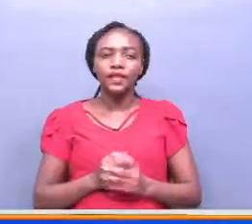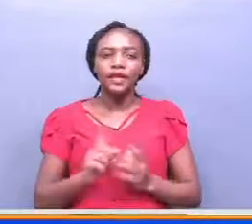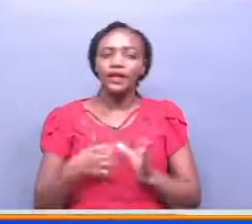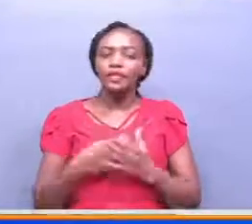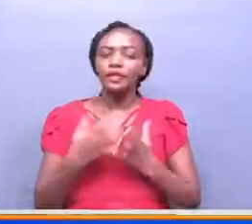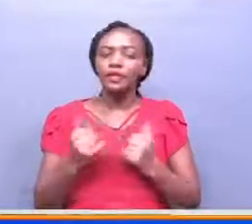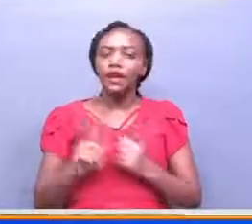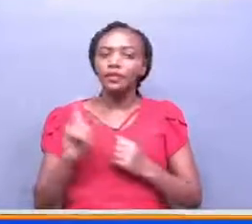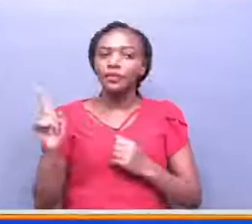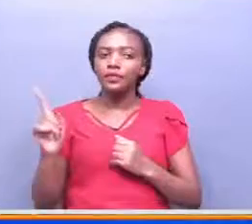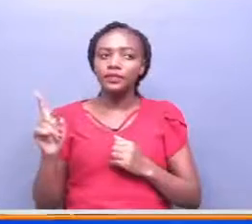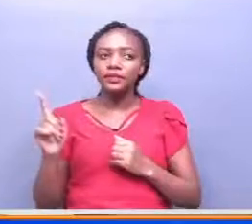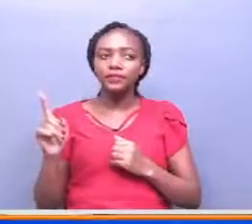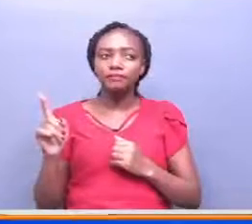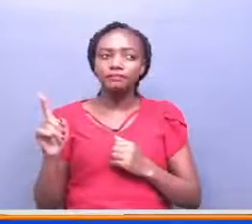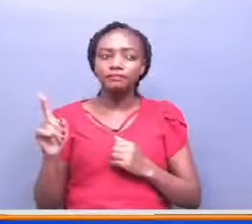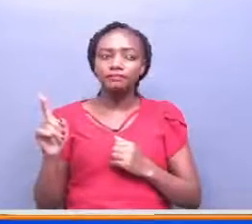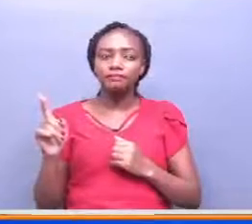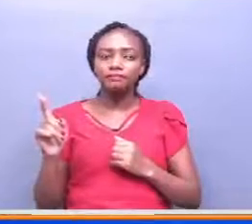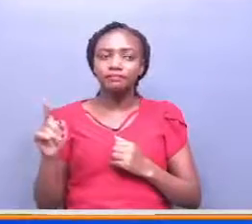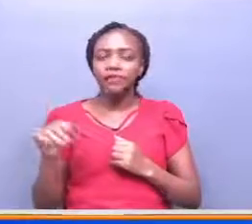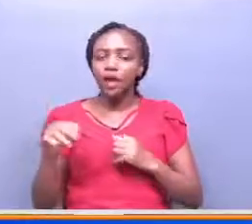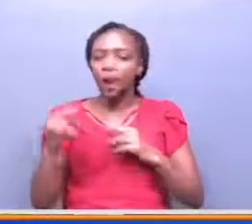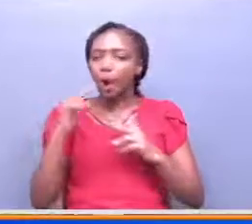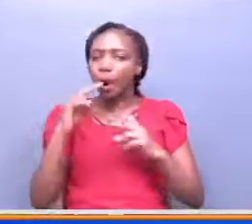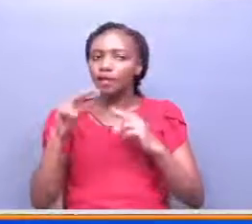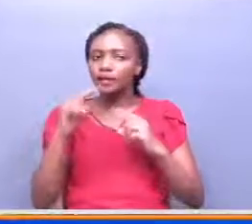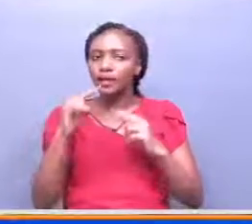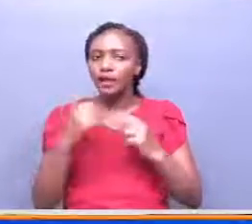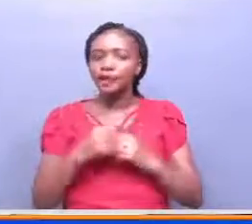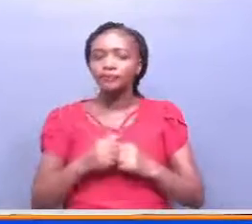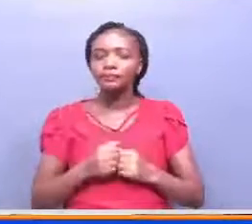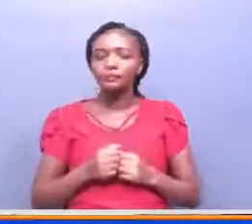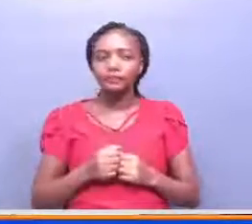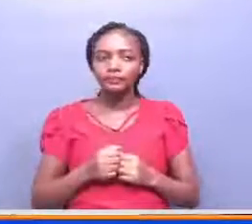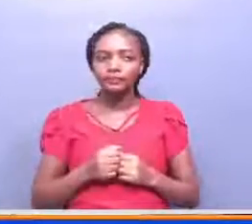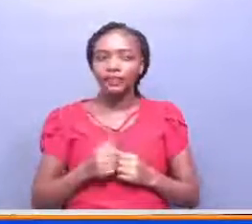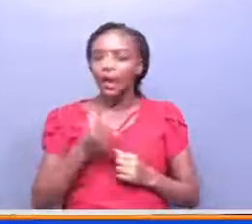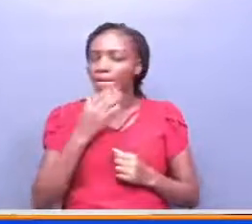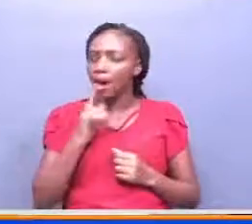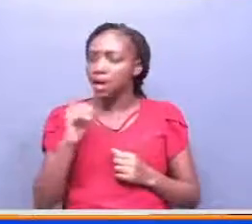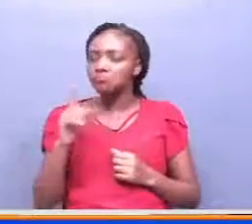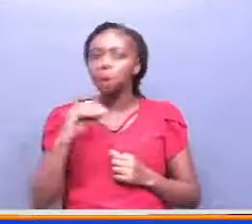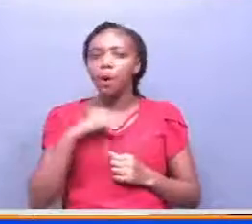is Osumo Brad, the sought-after fishmonger and the brains behind Big Fish.